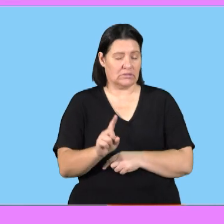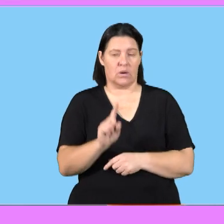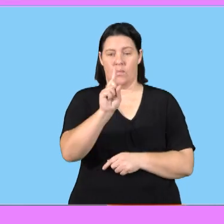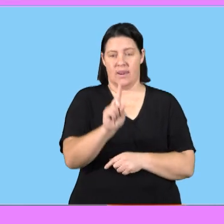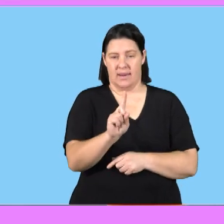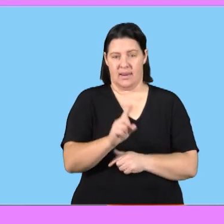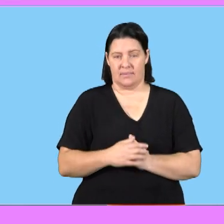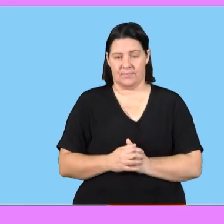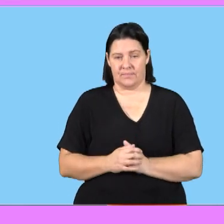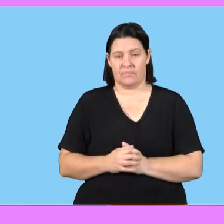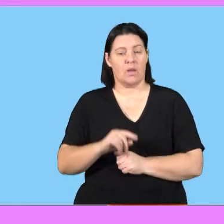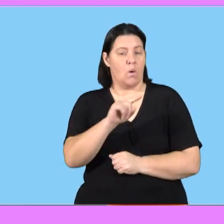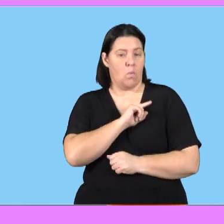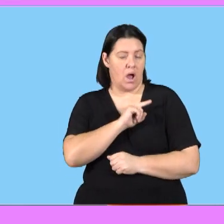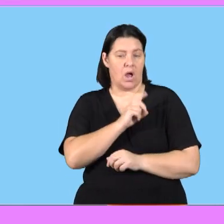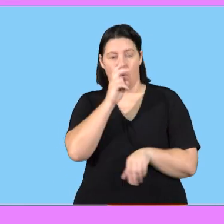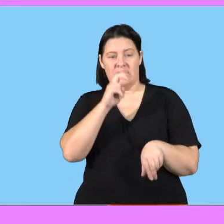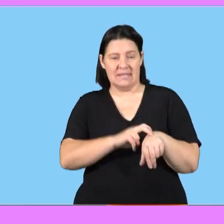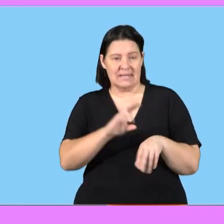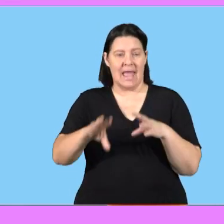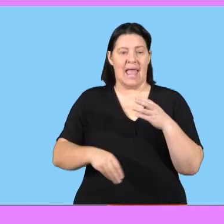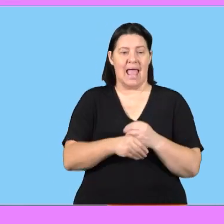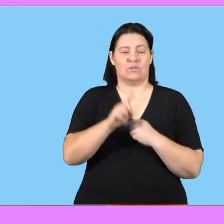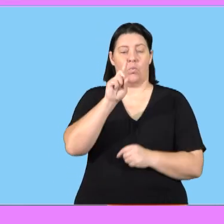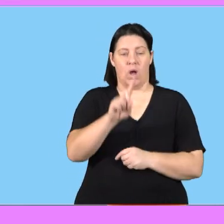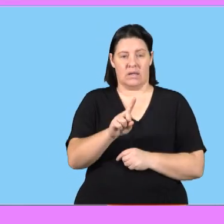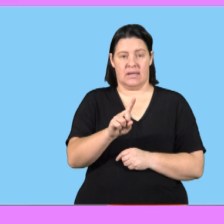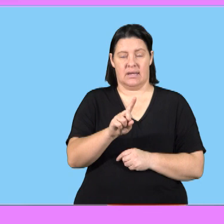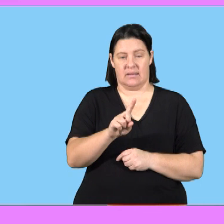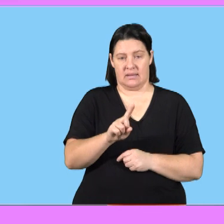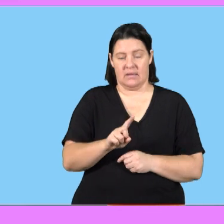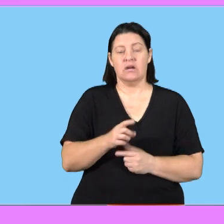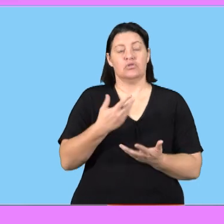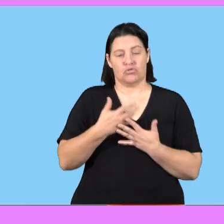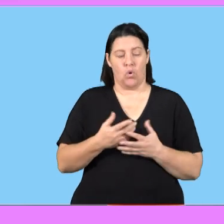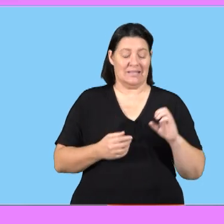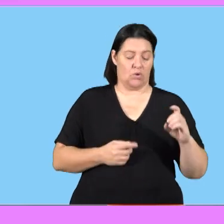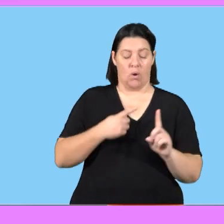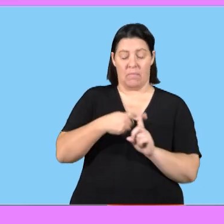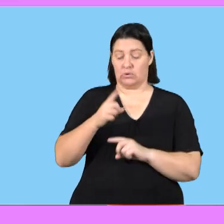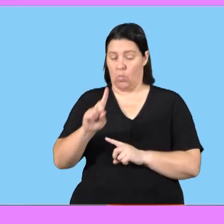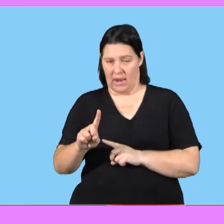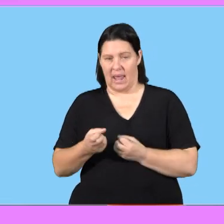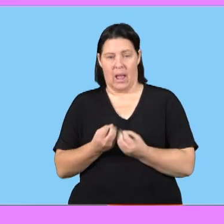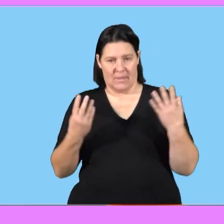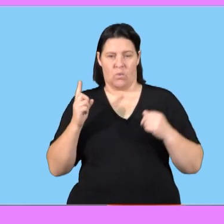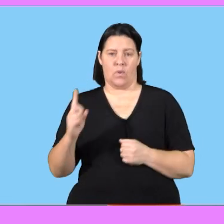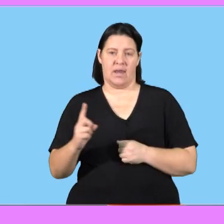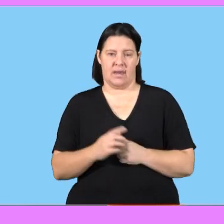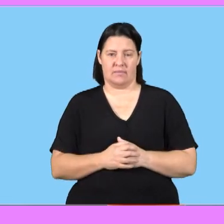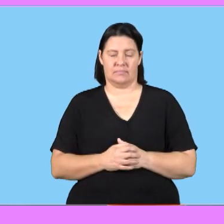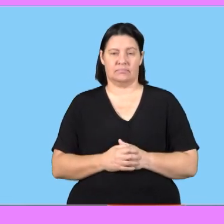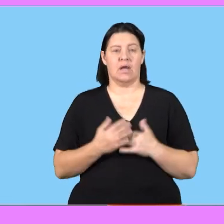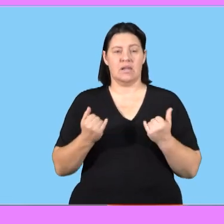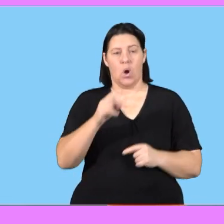be 1 because we need to add 1 to 0 and then we will have 1. So now